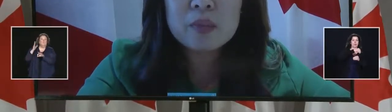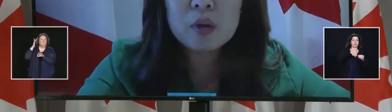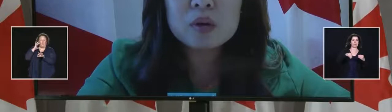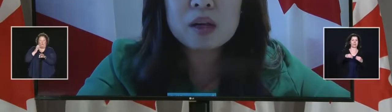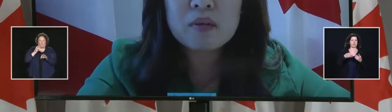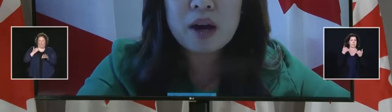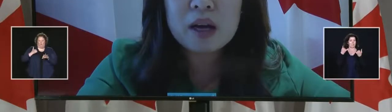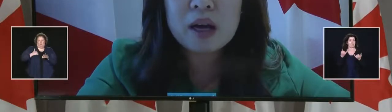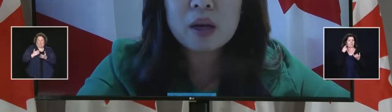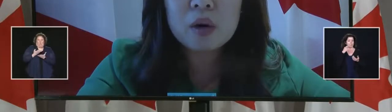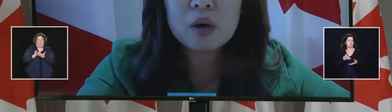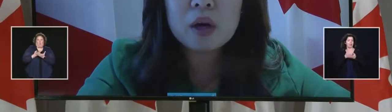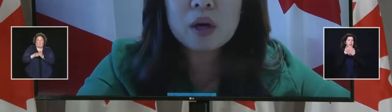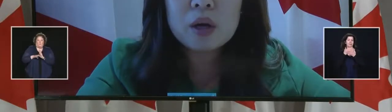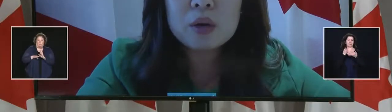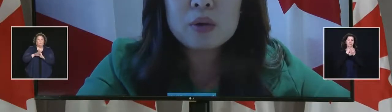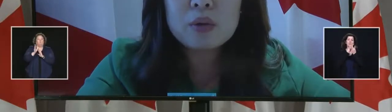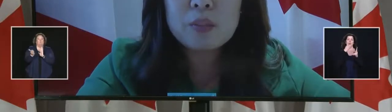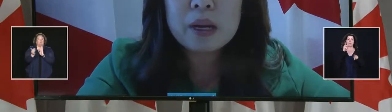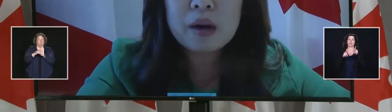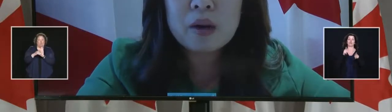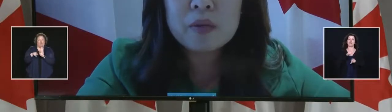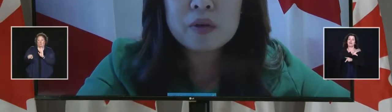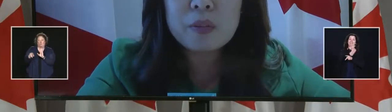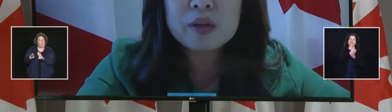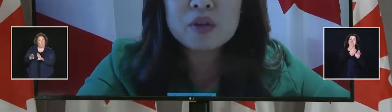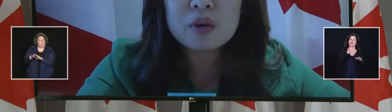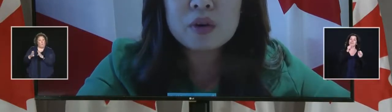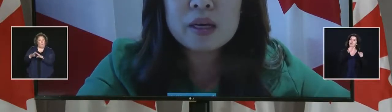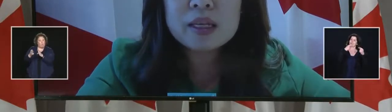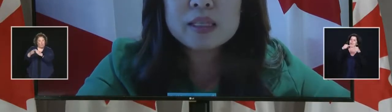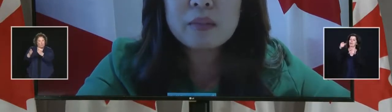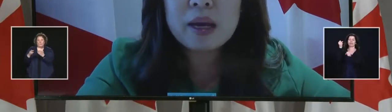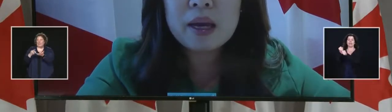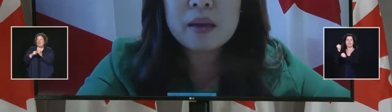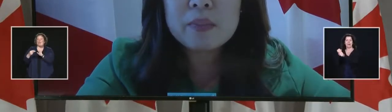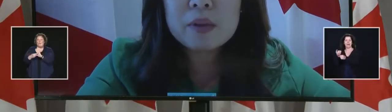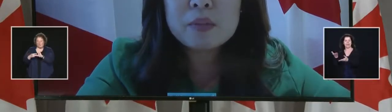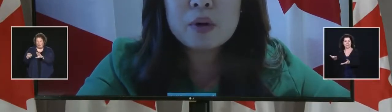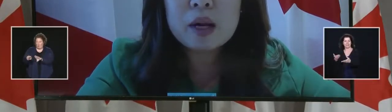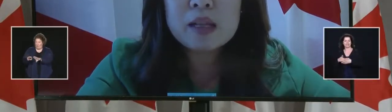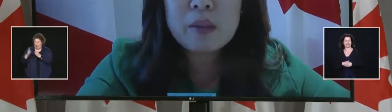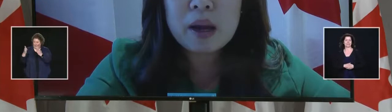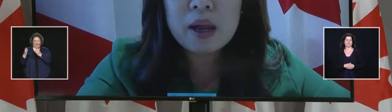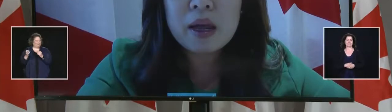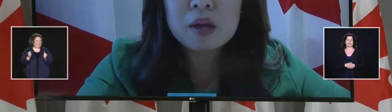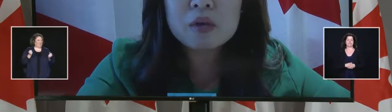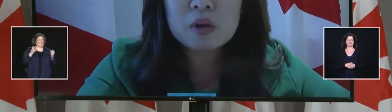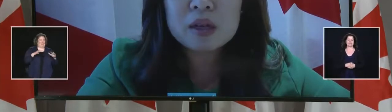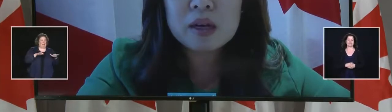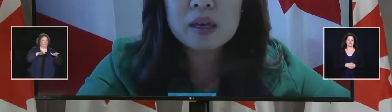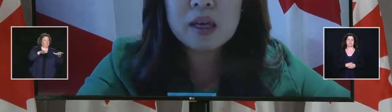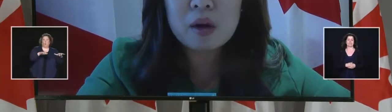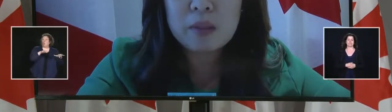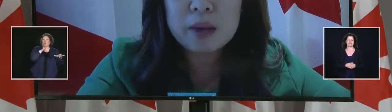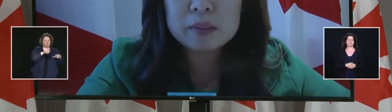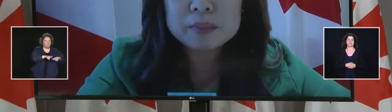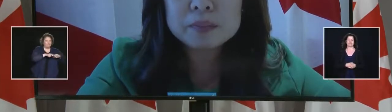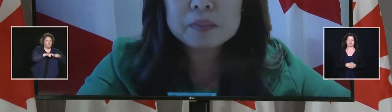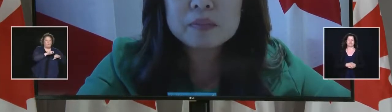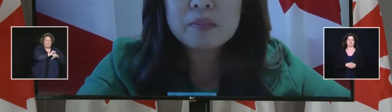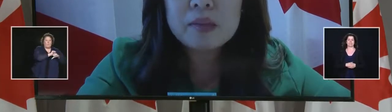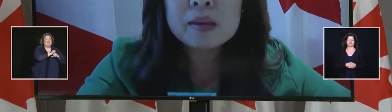retourner au travail alors que nous prenons des mesures ciblées pour redémarrer notre